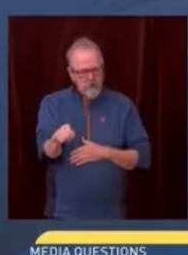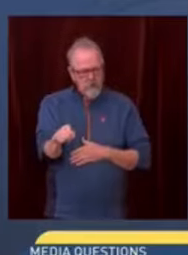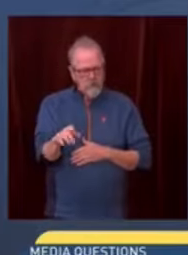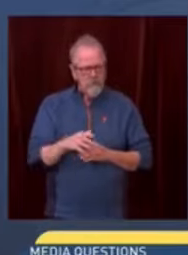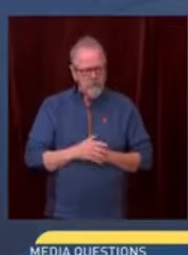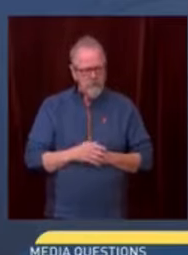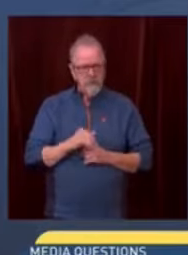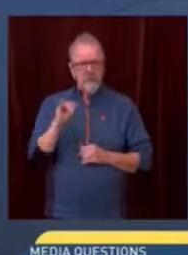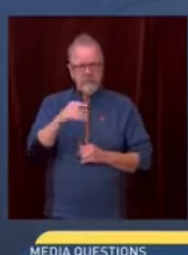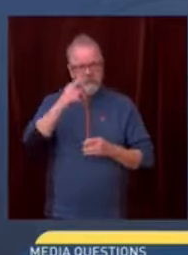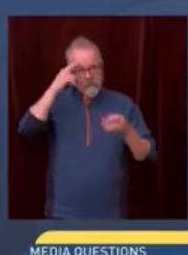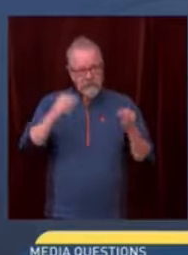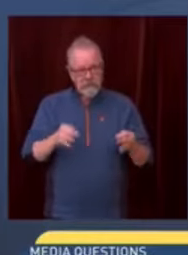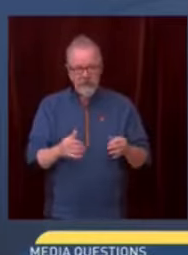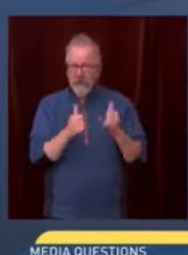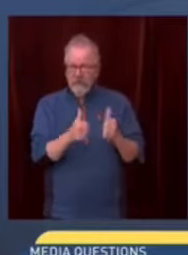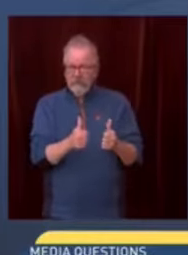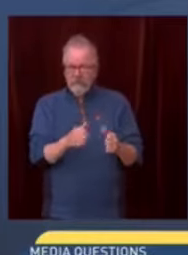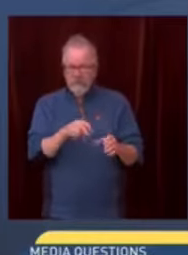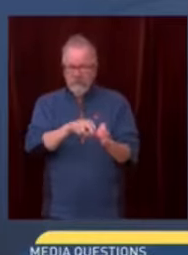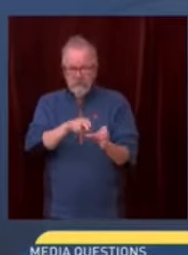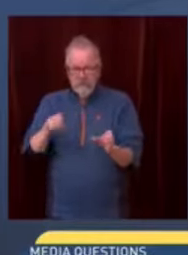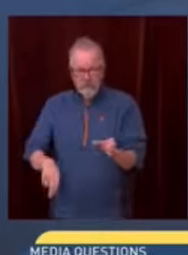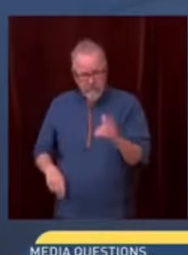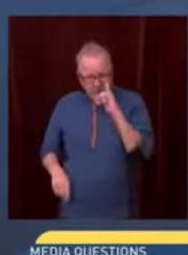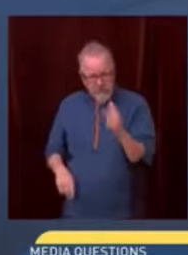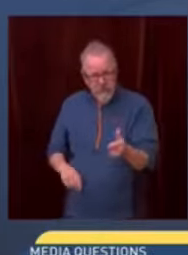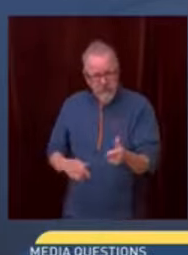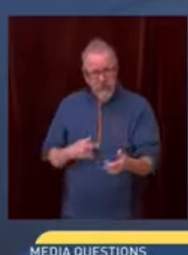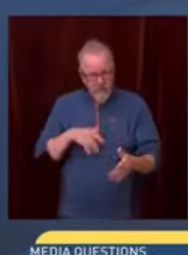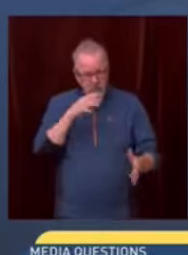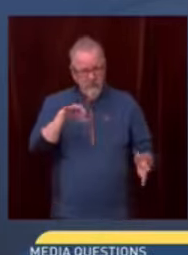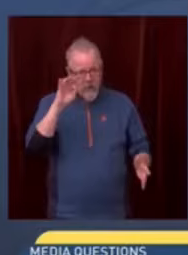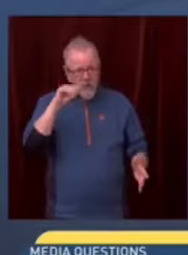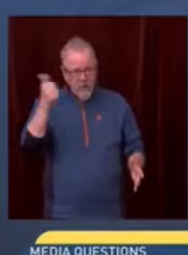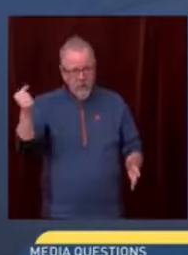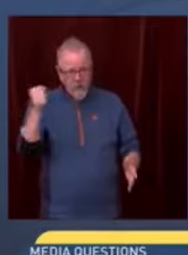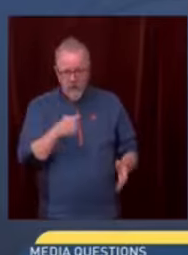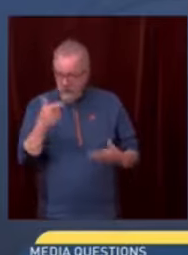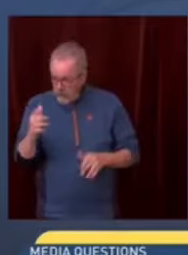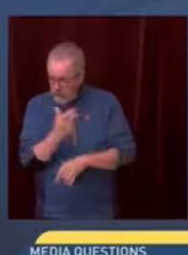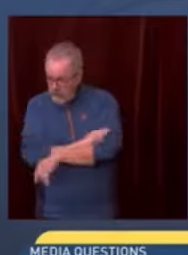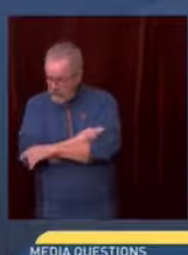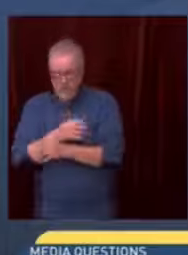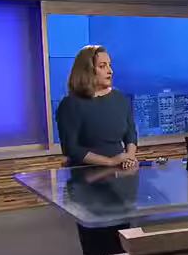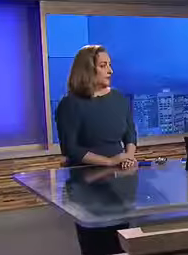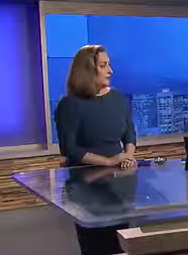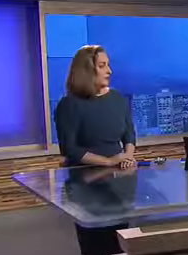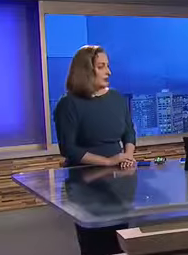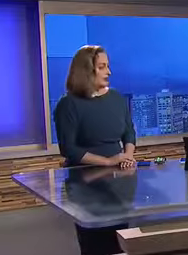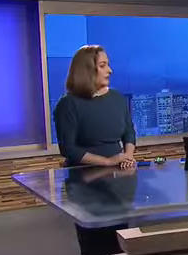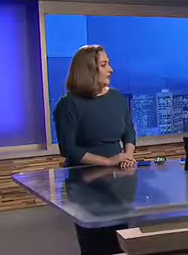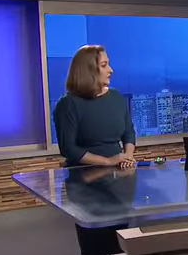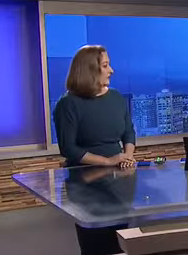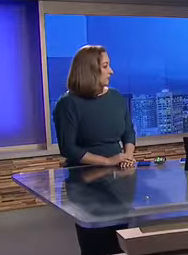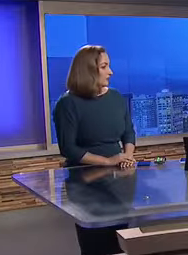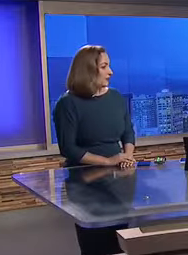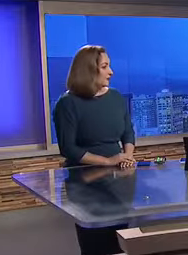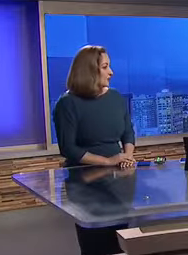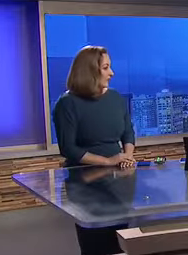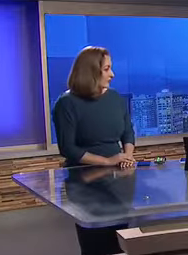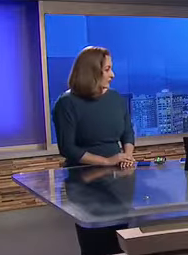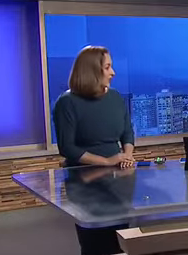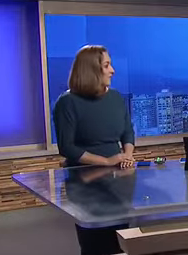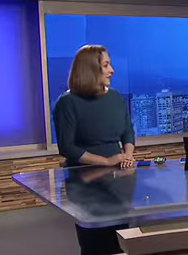leave service, we will replace them. We will find other people who do decide to become vaccinated. No, none. At least from